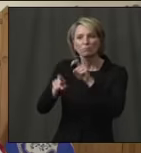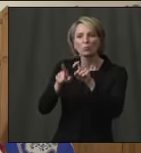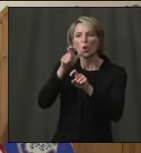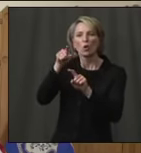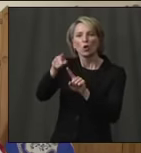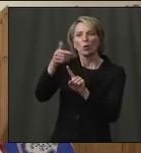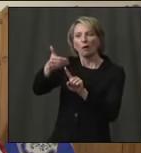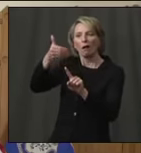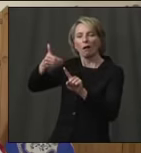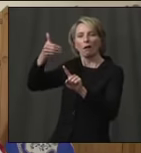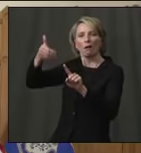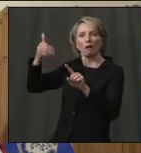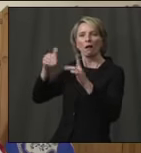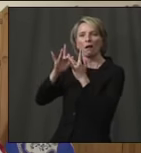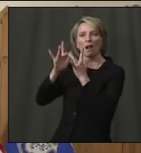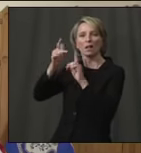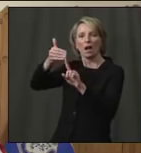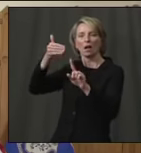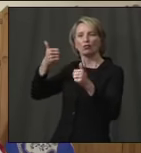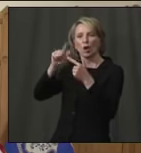with during X number of days?